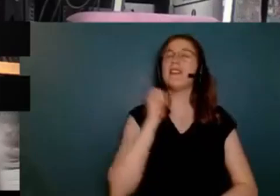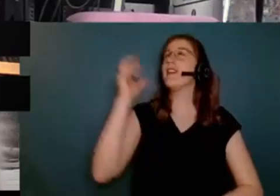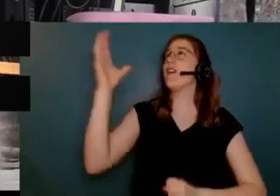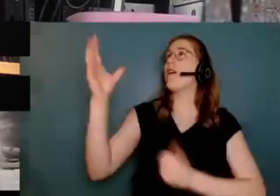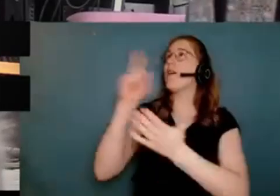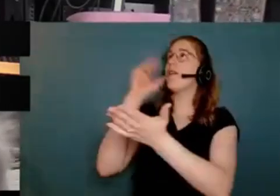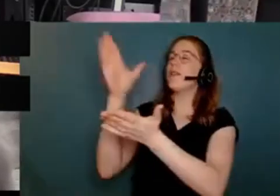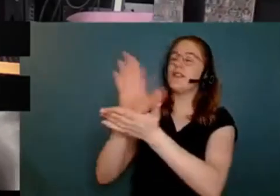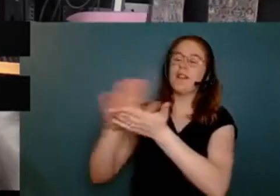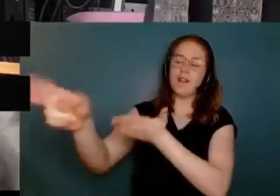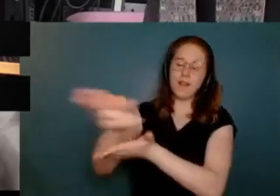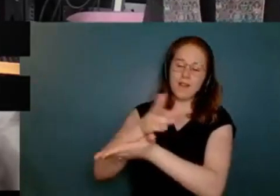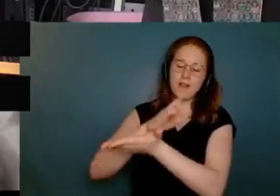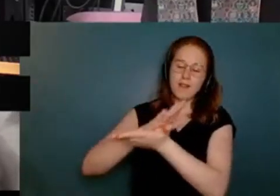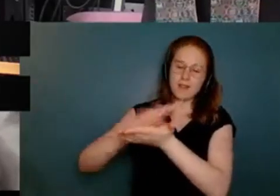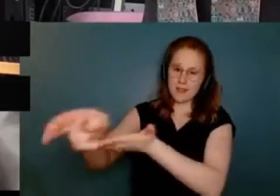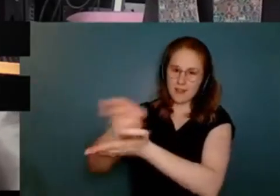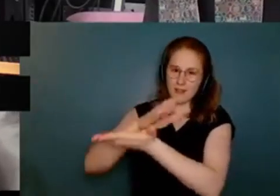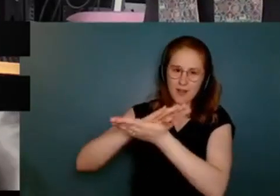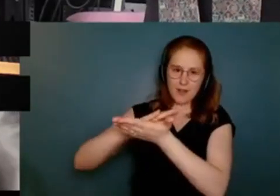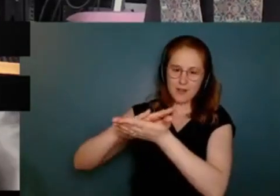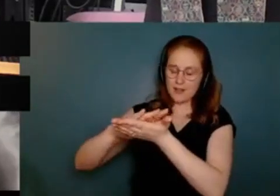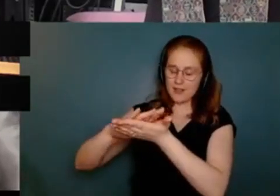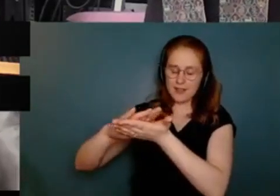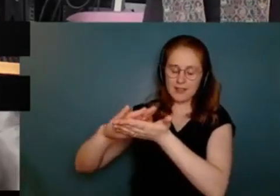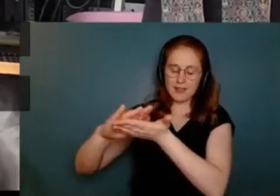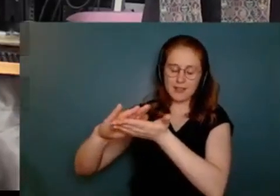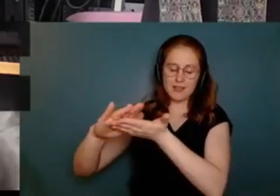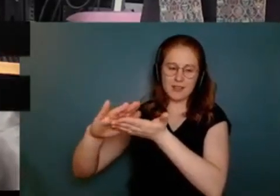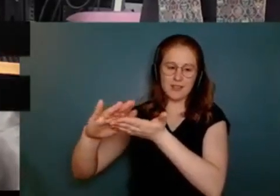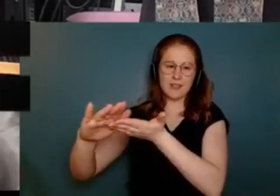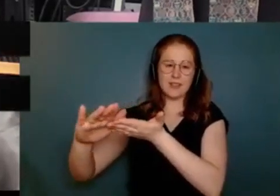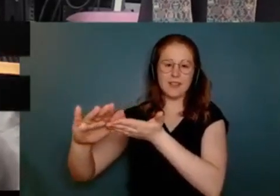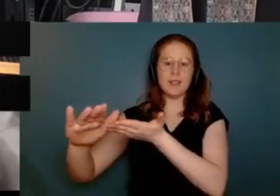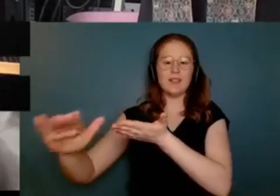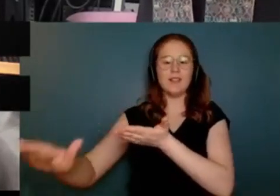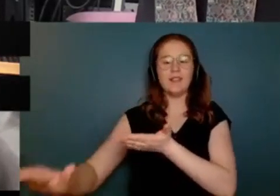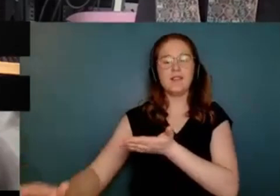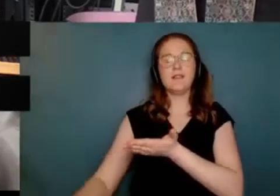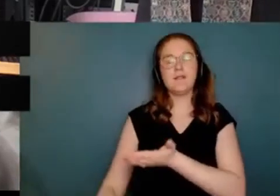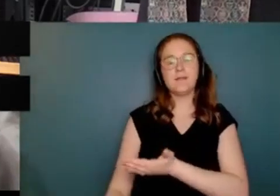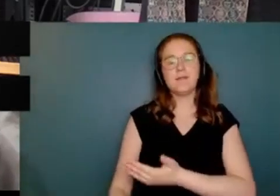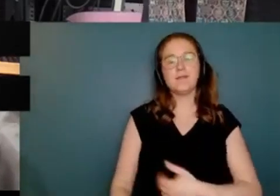sing, holy, holy, holy.